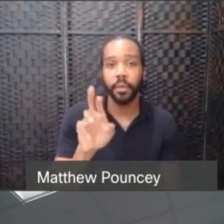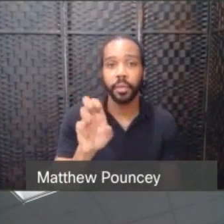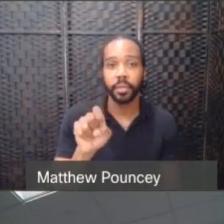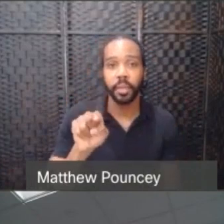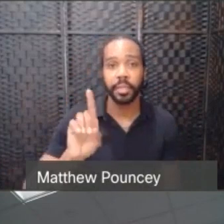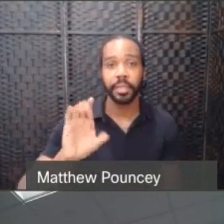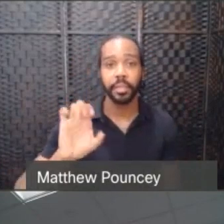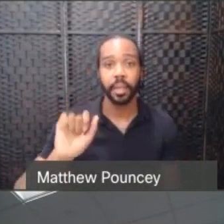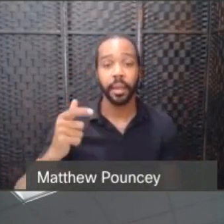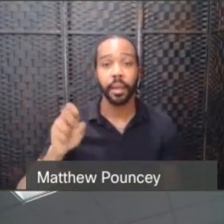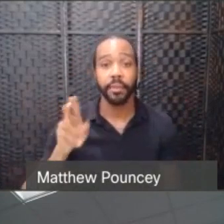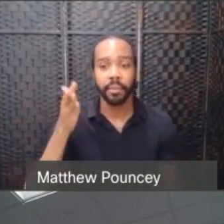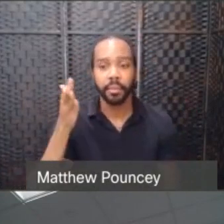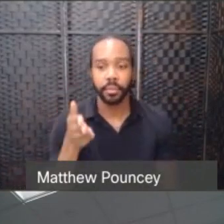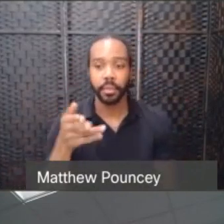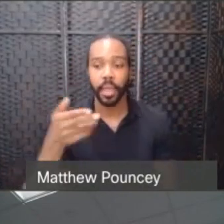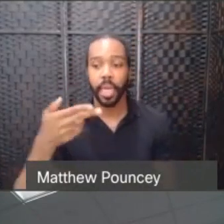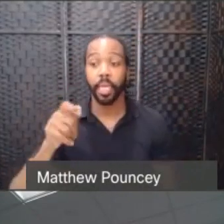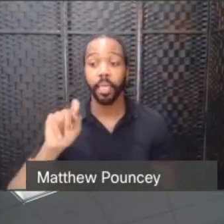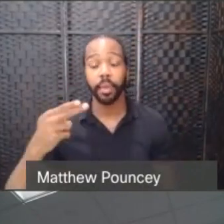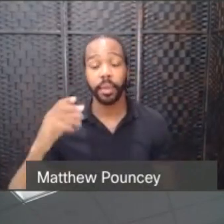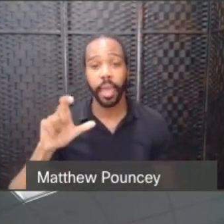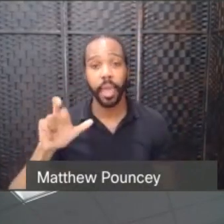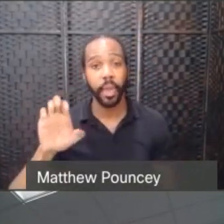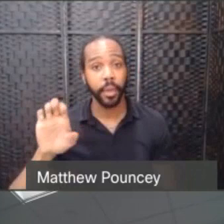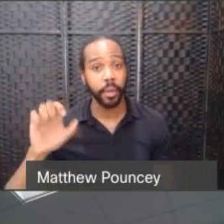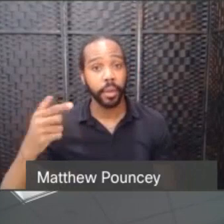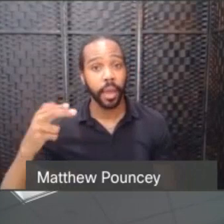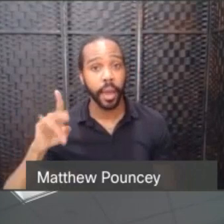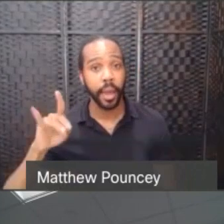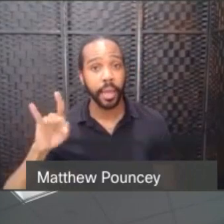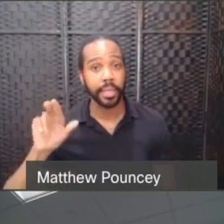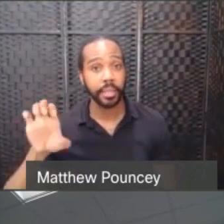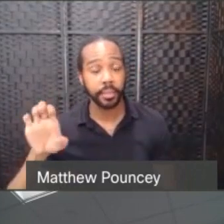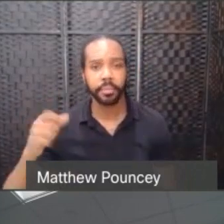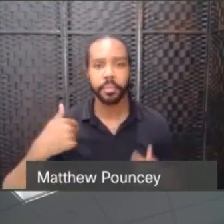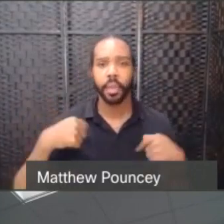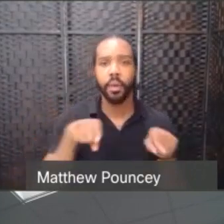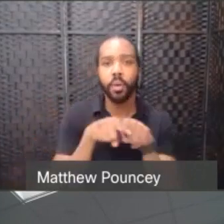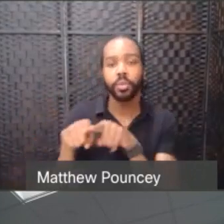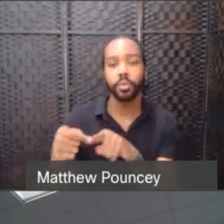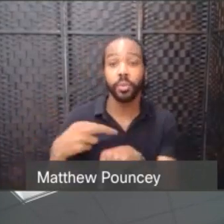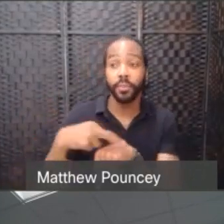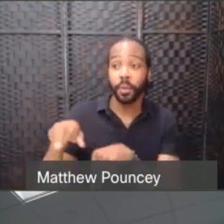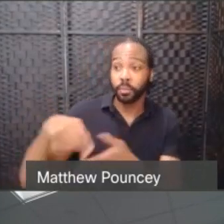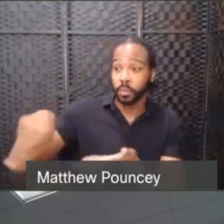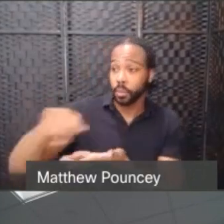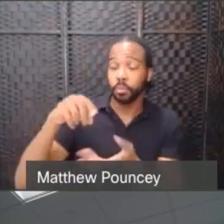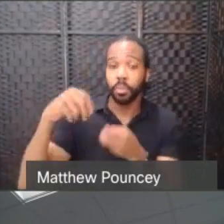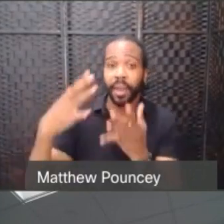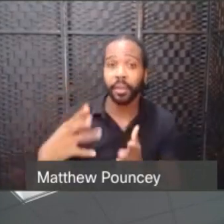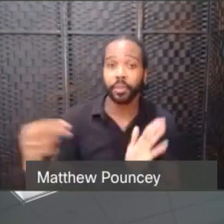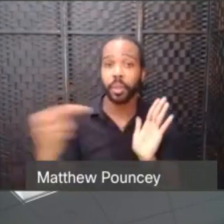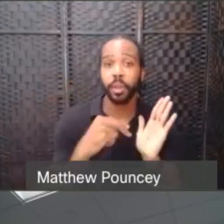coronavirus.dc.gov/health guidance. And I would also refer, obviously, all of your providers to take a look at our